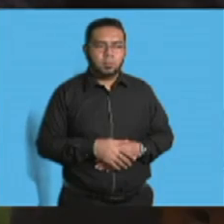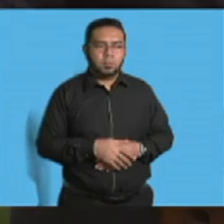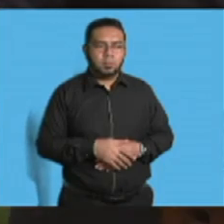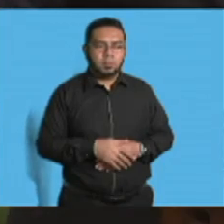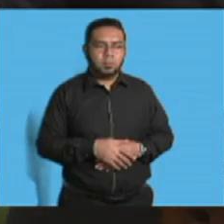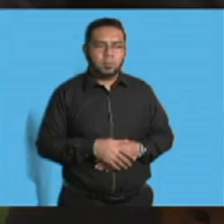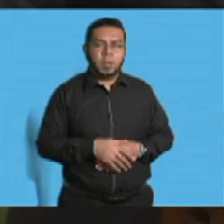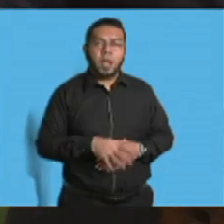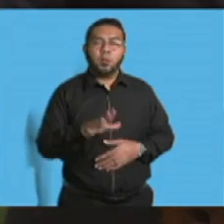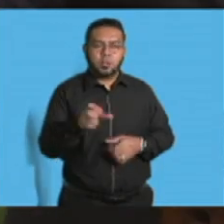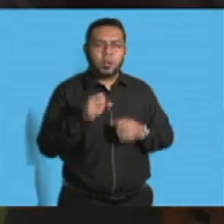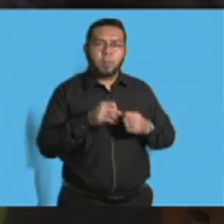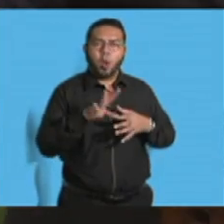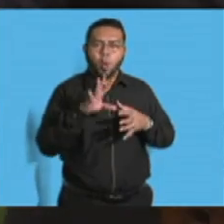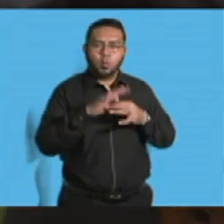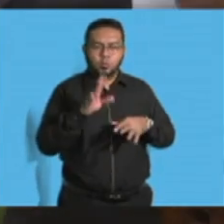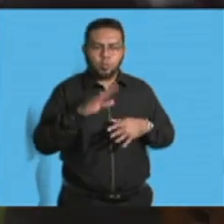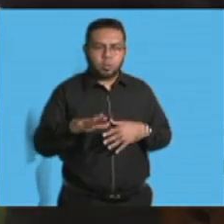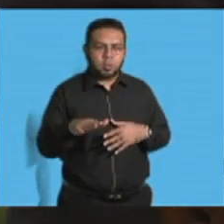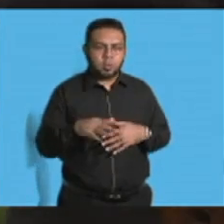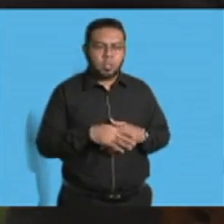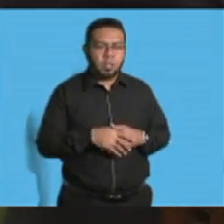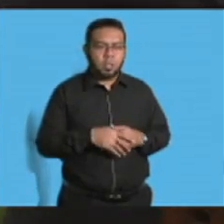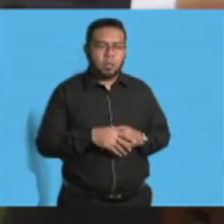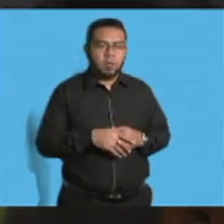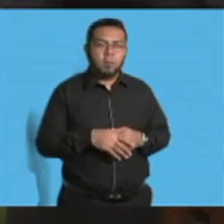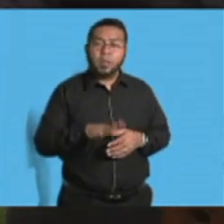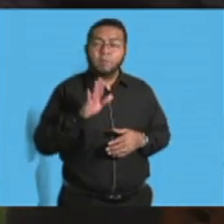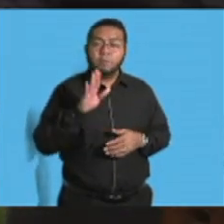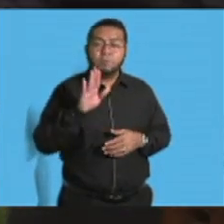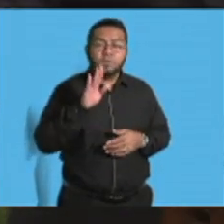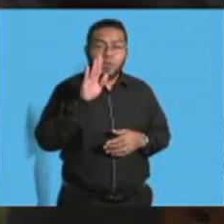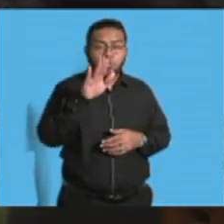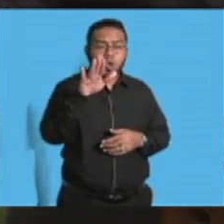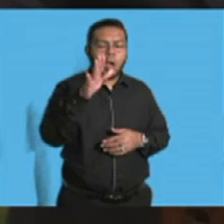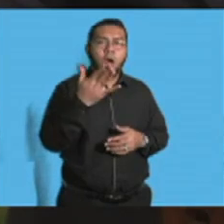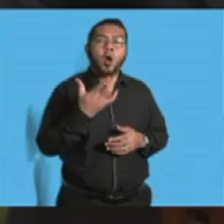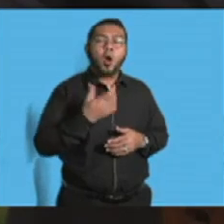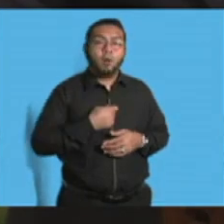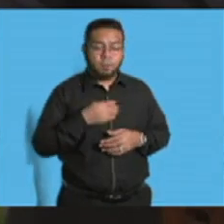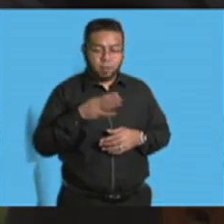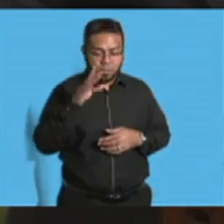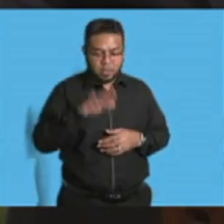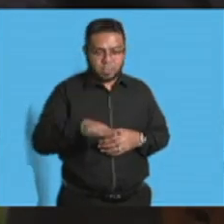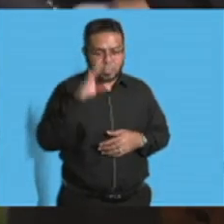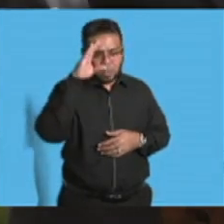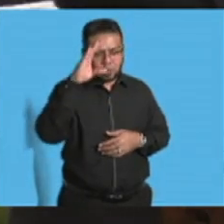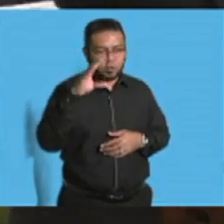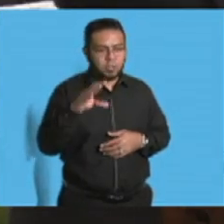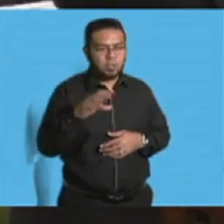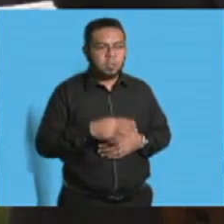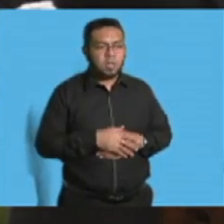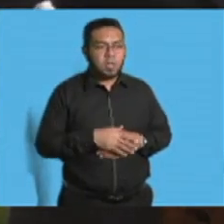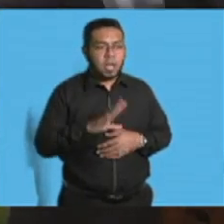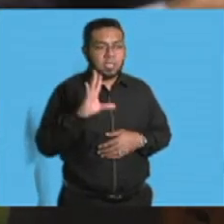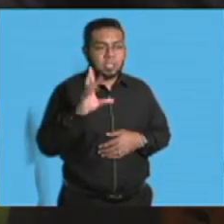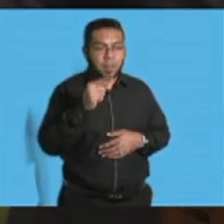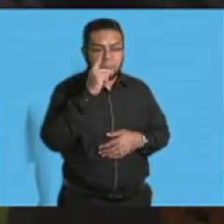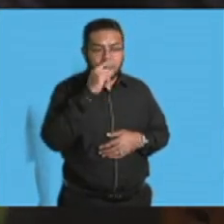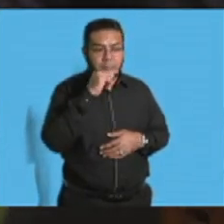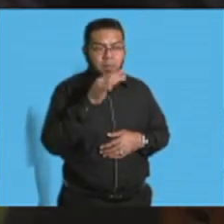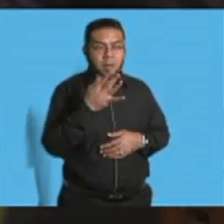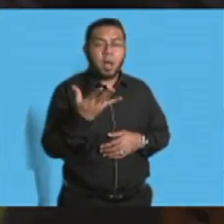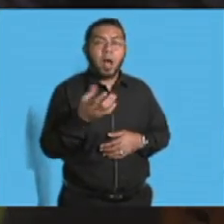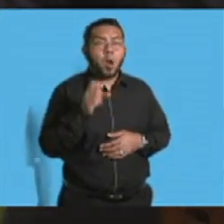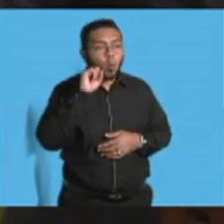side. And I shut up for the future of this generation, of this country, Madam Speaker. And unfortunately, some people are willing to make